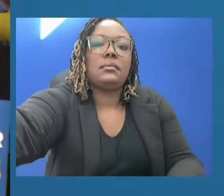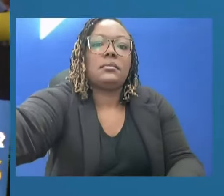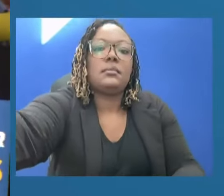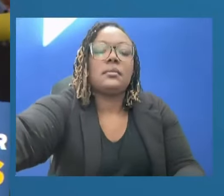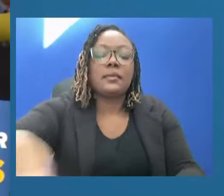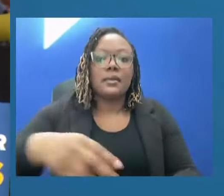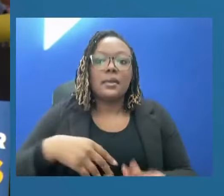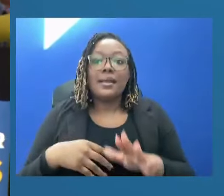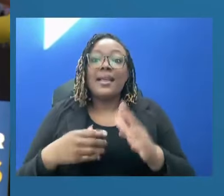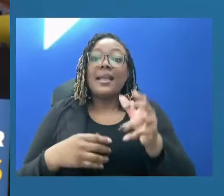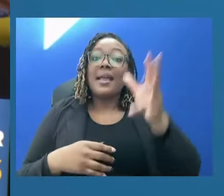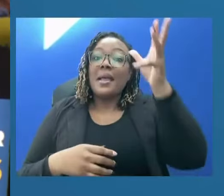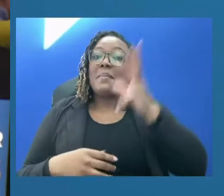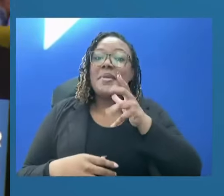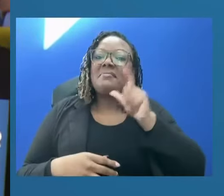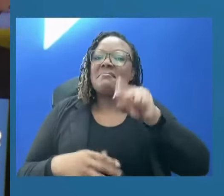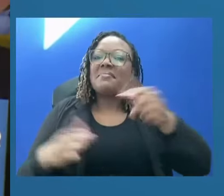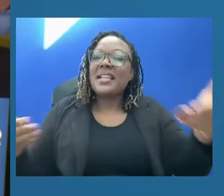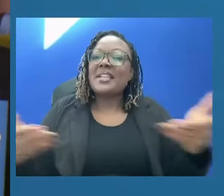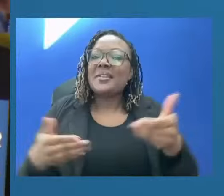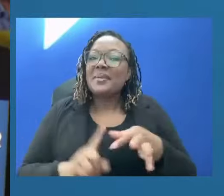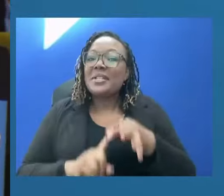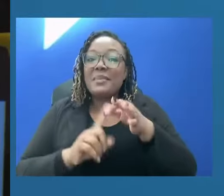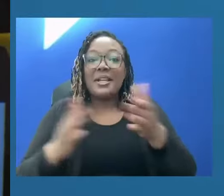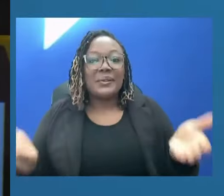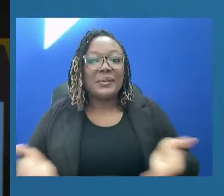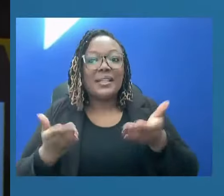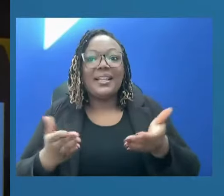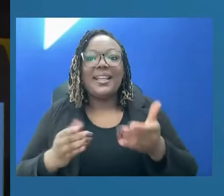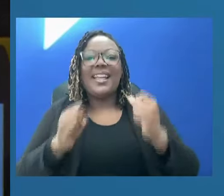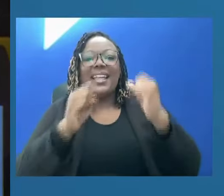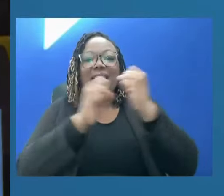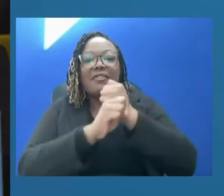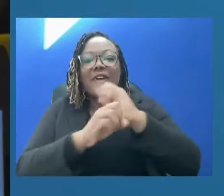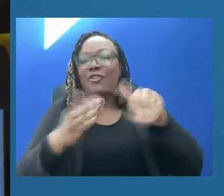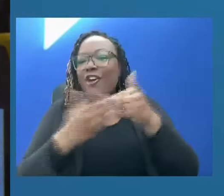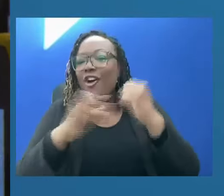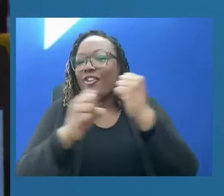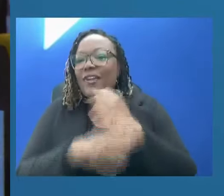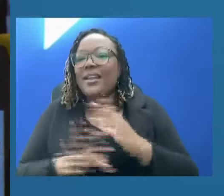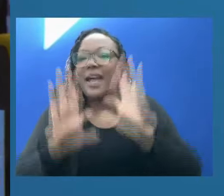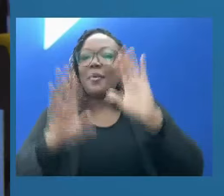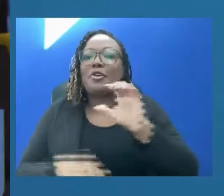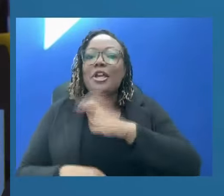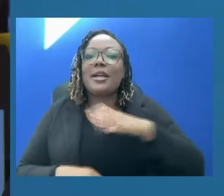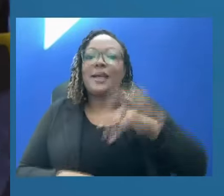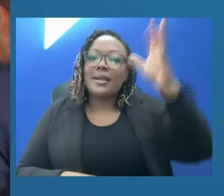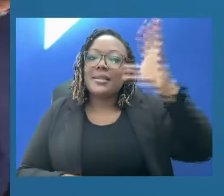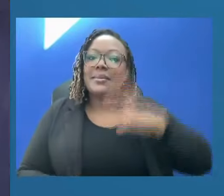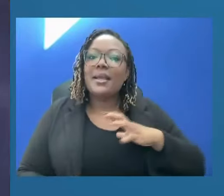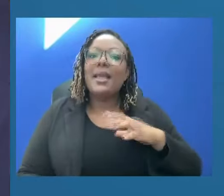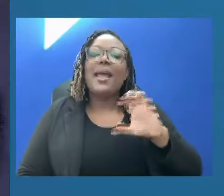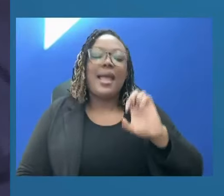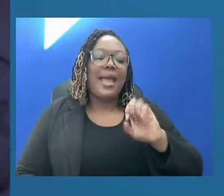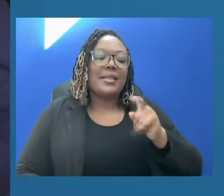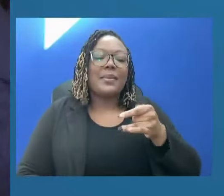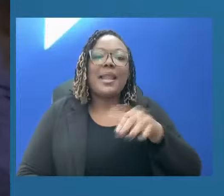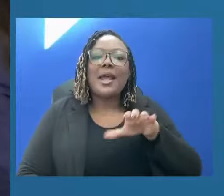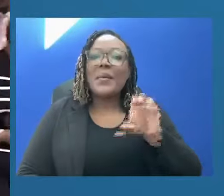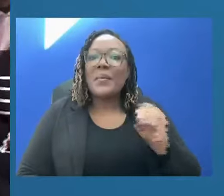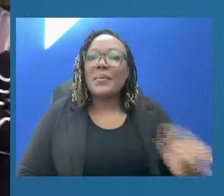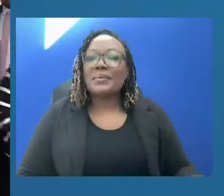no introduction, especially here, the fighter of all fighters, our great Congressman, Adriano Espaillat.